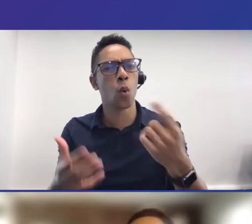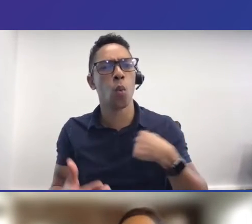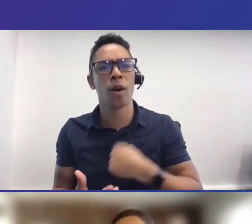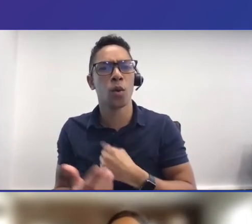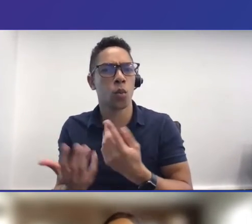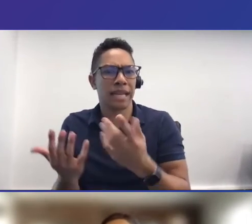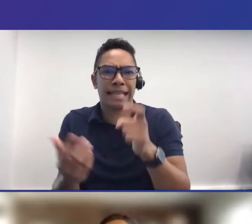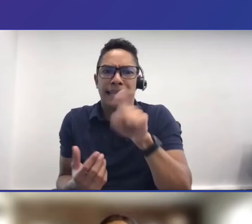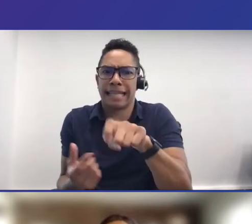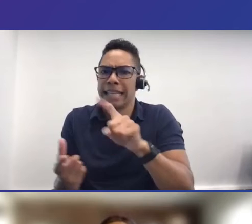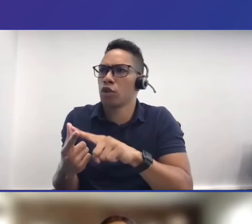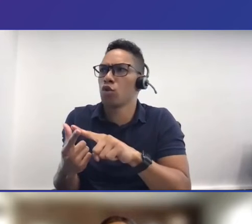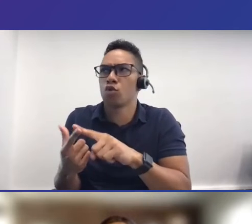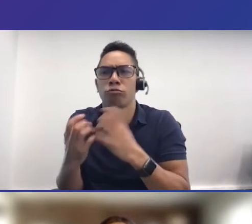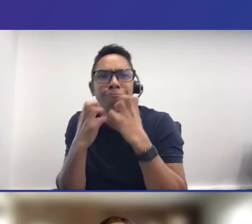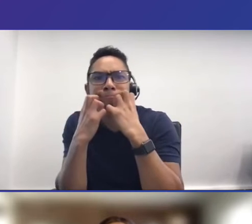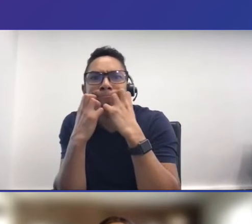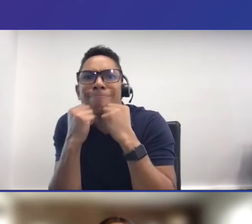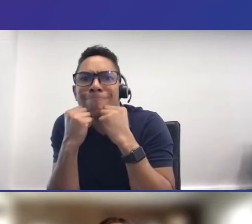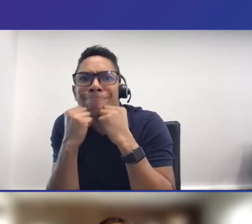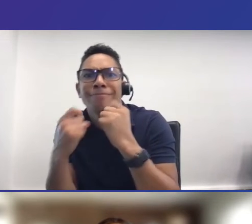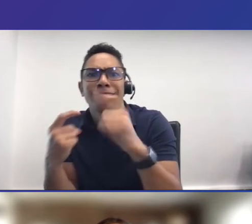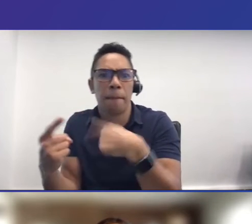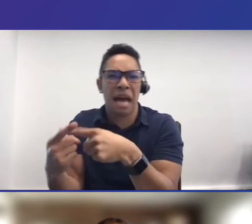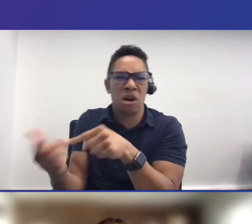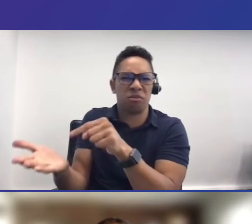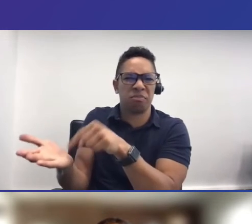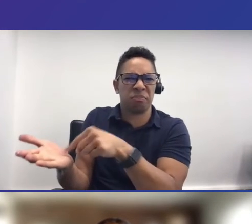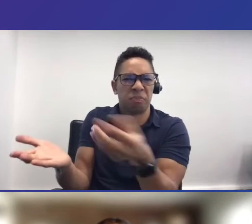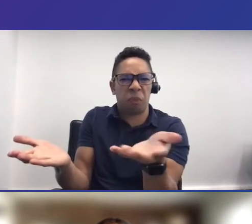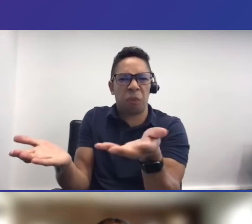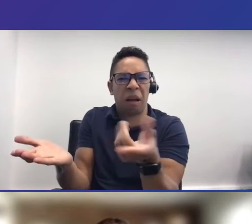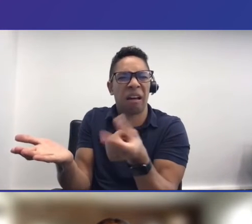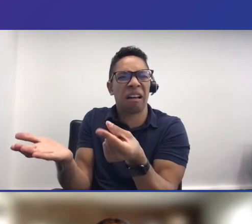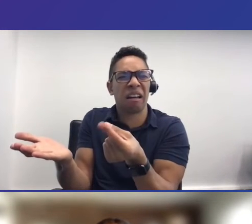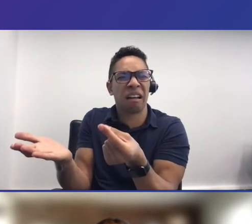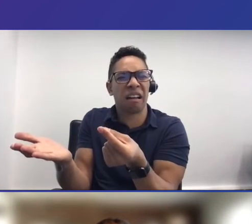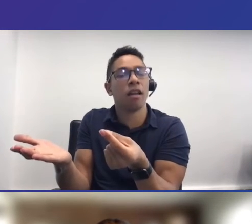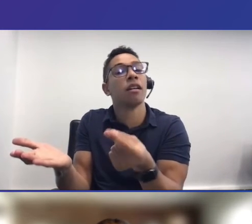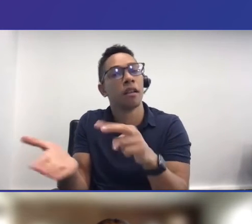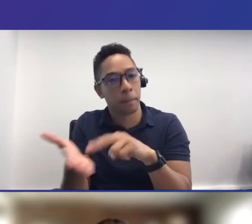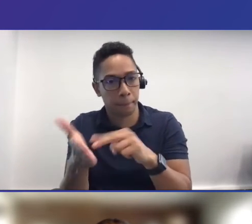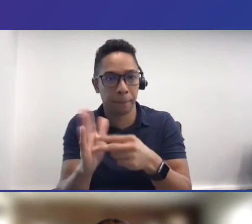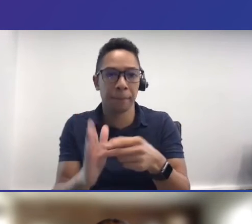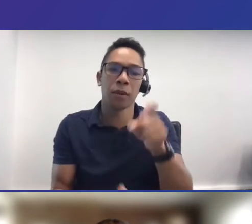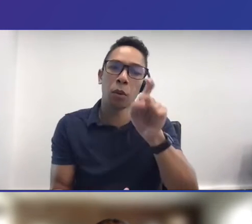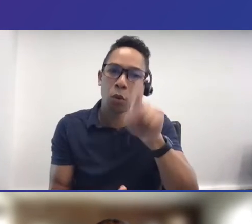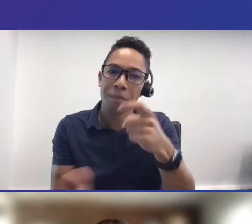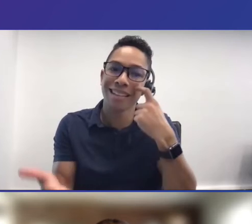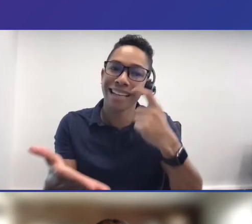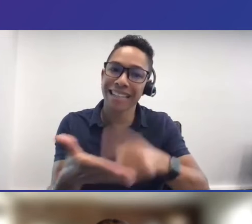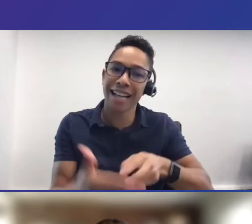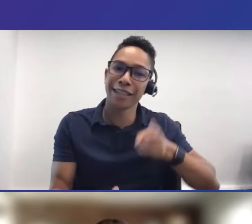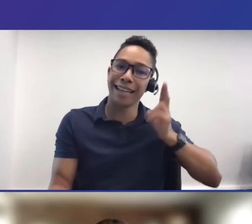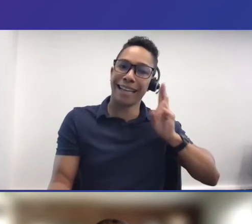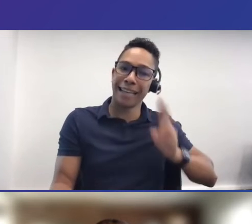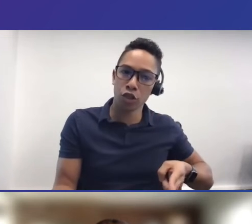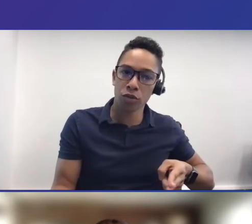get passionate about? And part of that is acknowledging our history and our